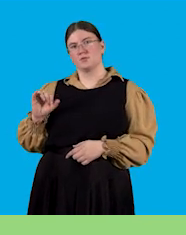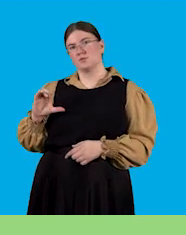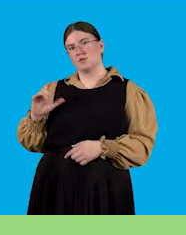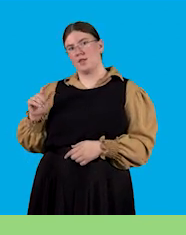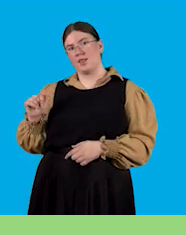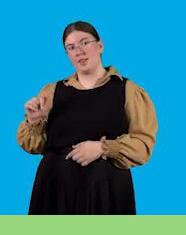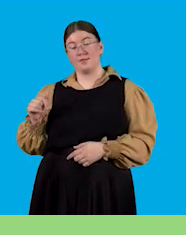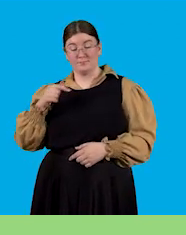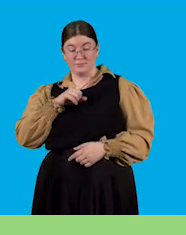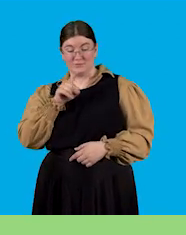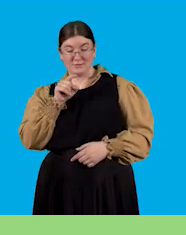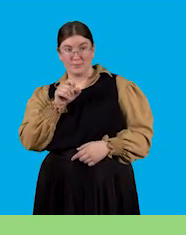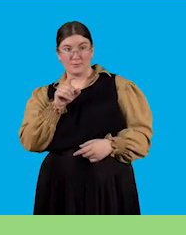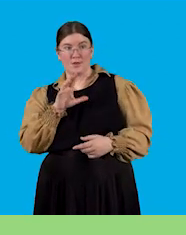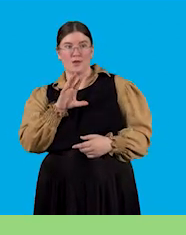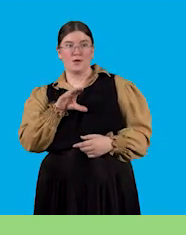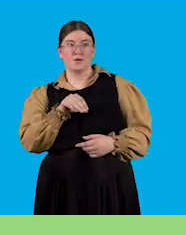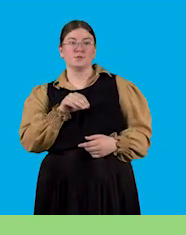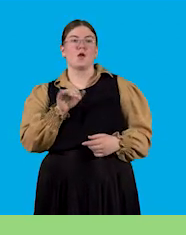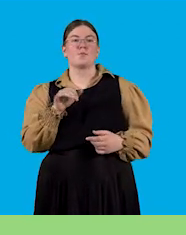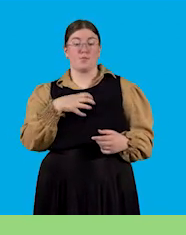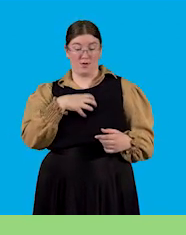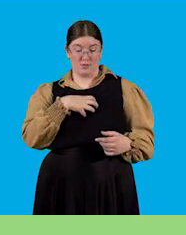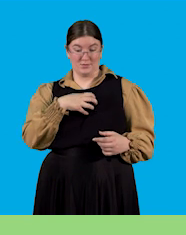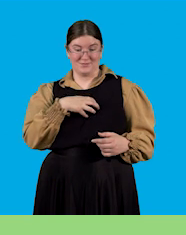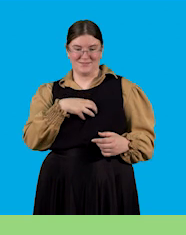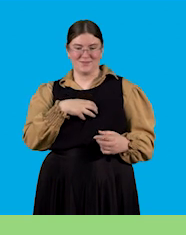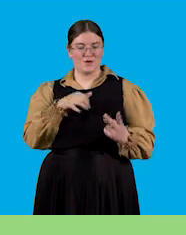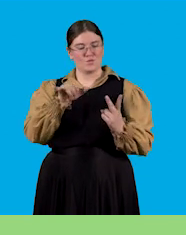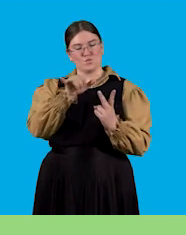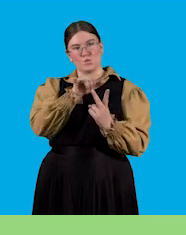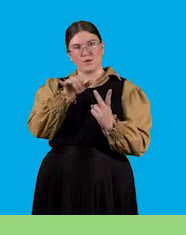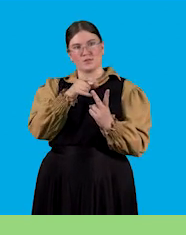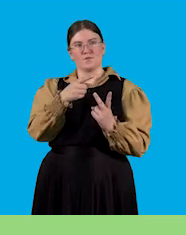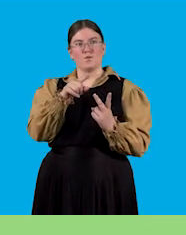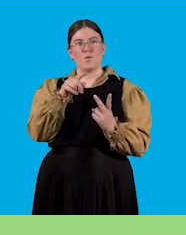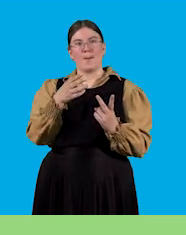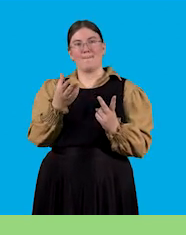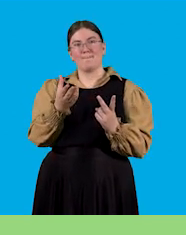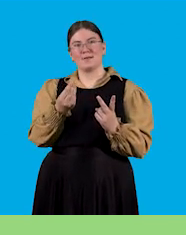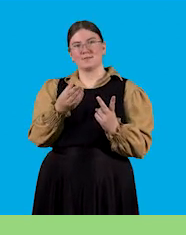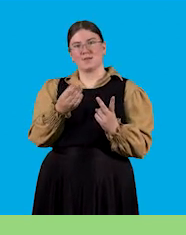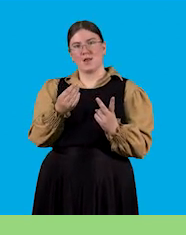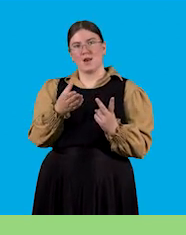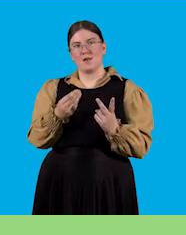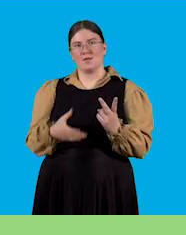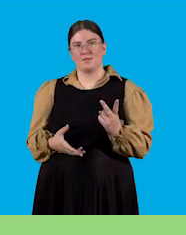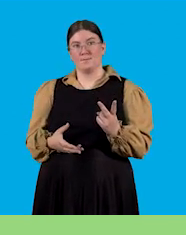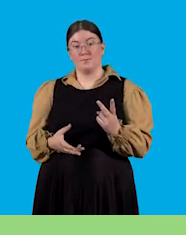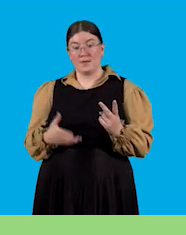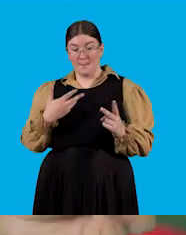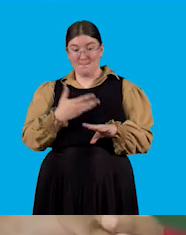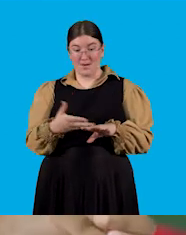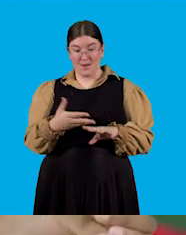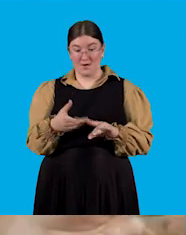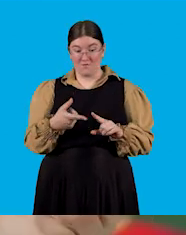question is asking you which chamber of the heart, we know the 2 atria, the 2 ventricles, functions as a muscular pump. The blood is